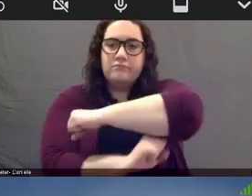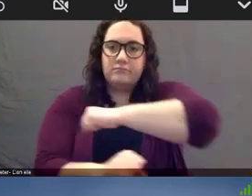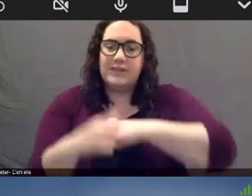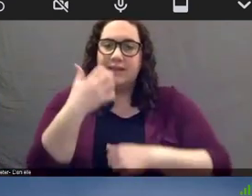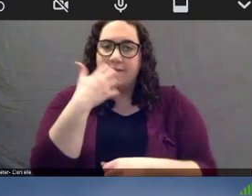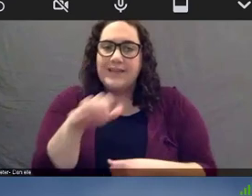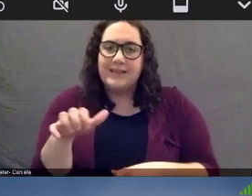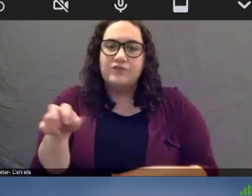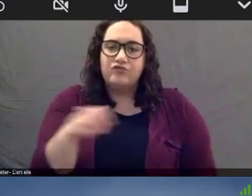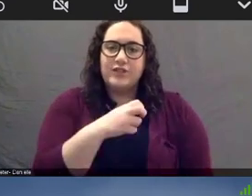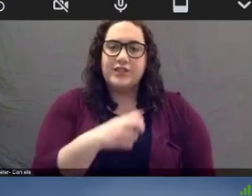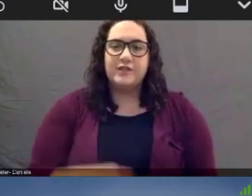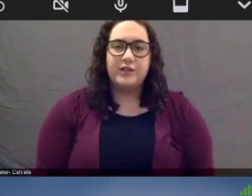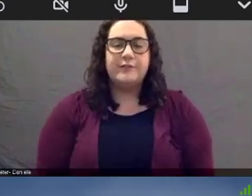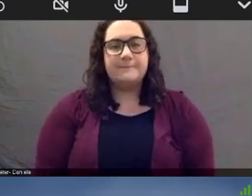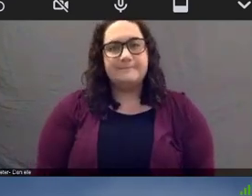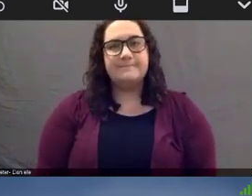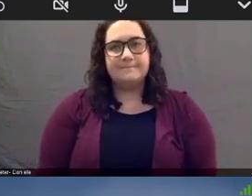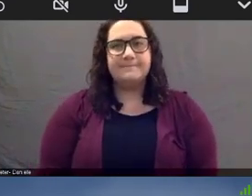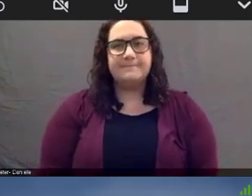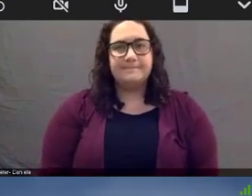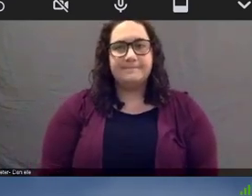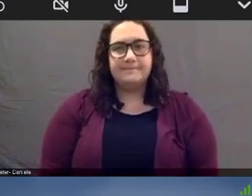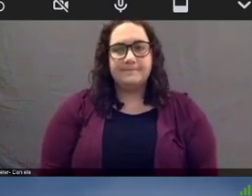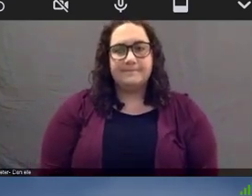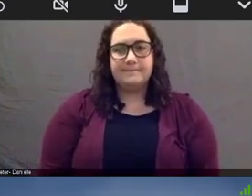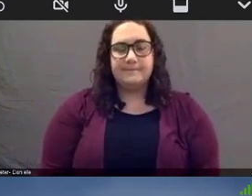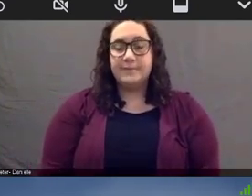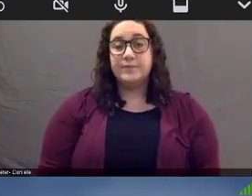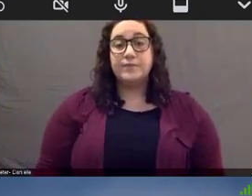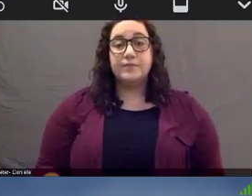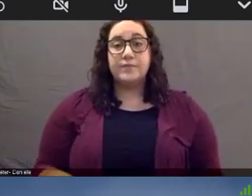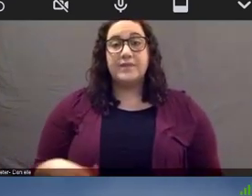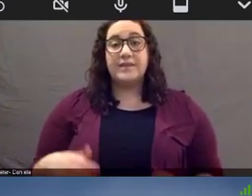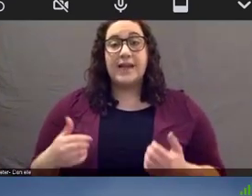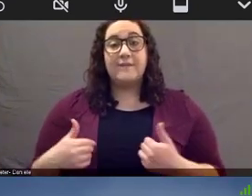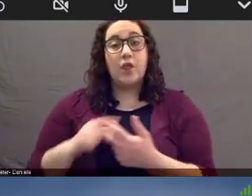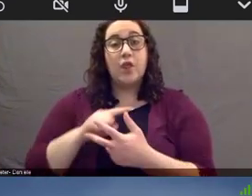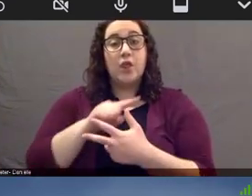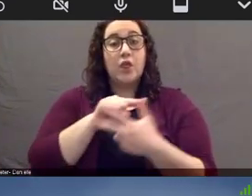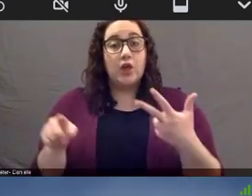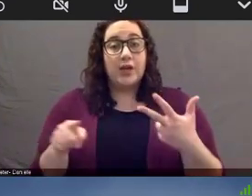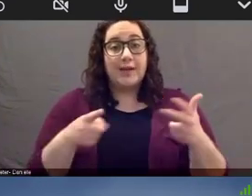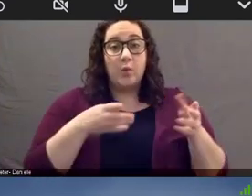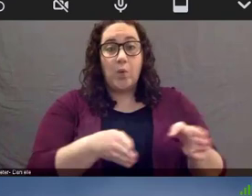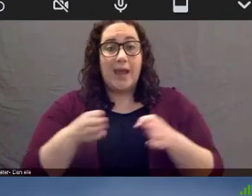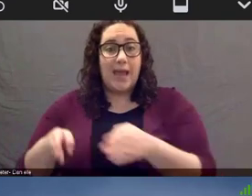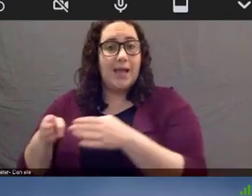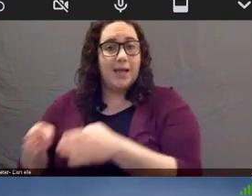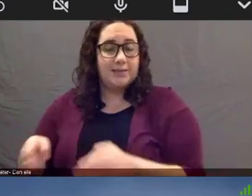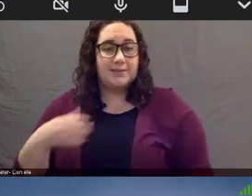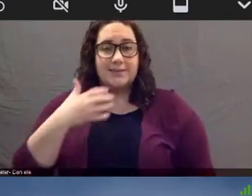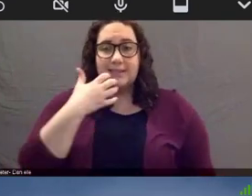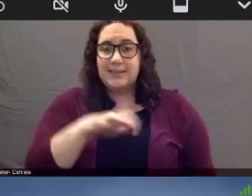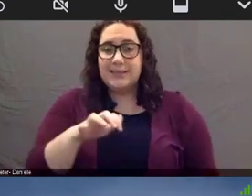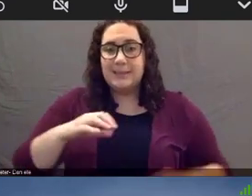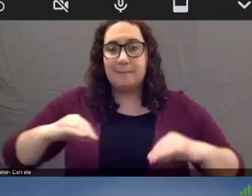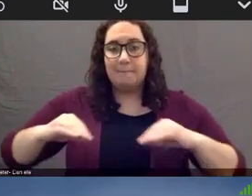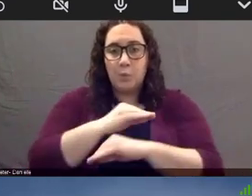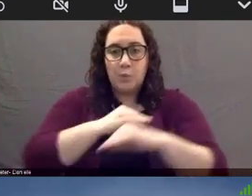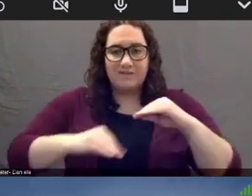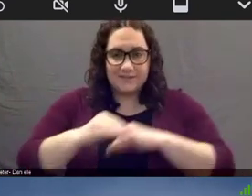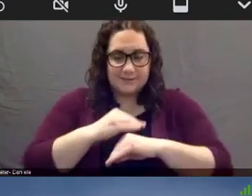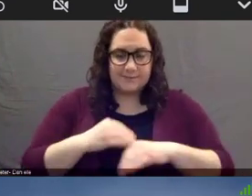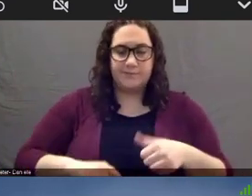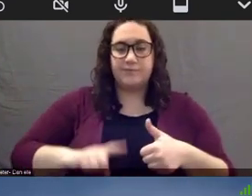So we know that heat can be transferred in three different ways. So heat can move through solids by